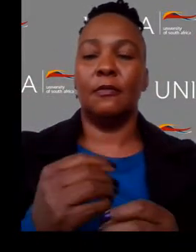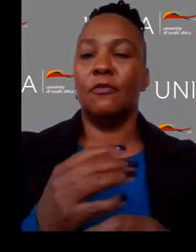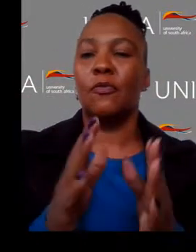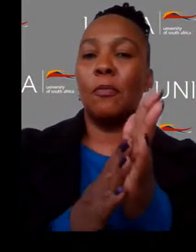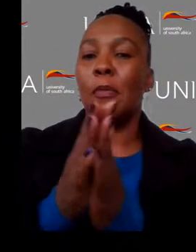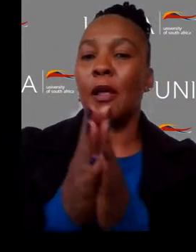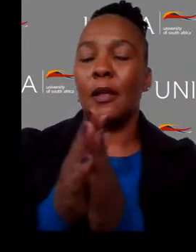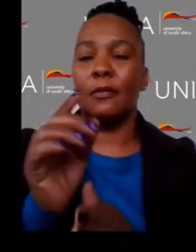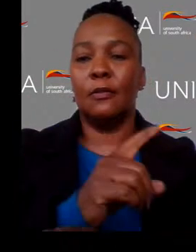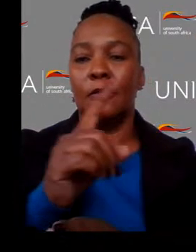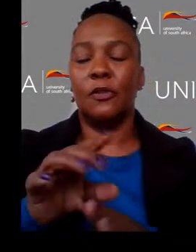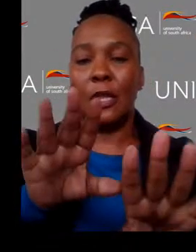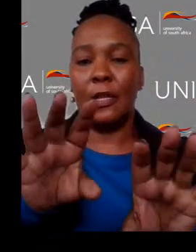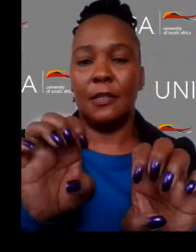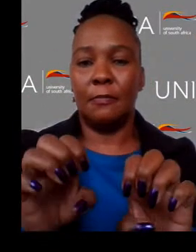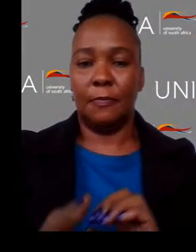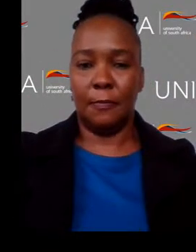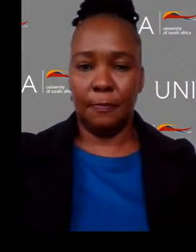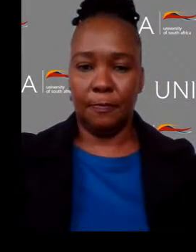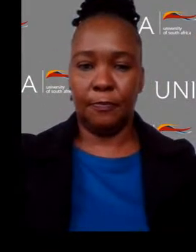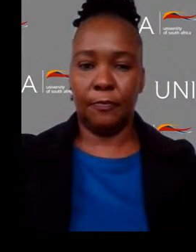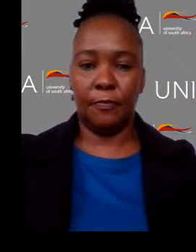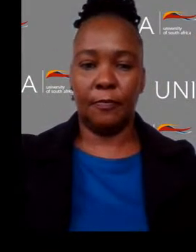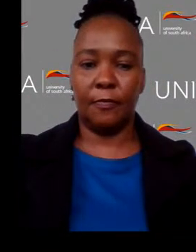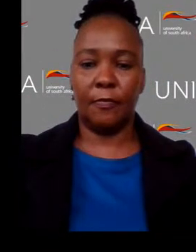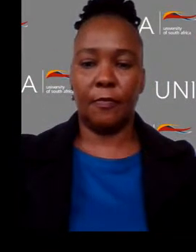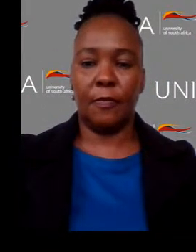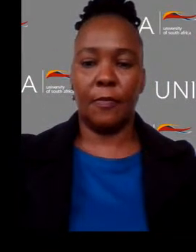for the examinations.